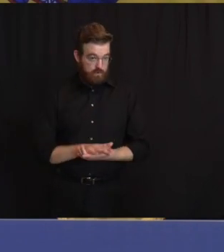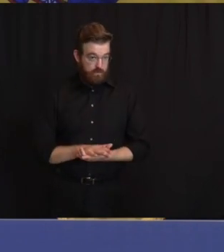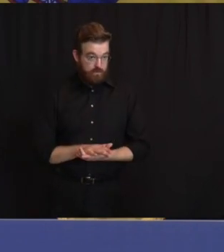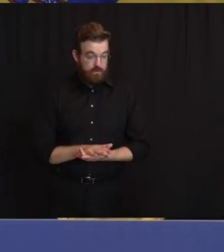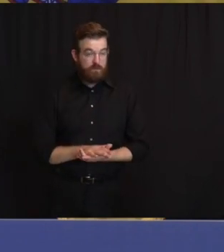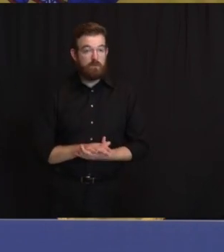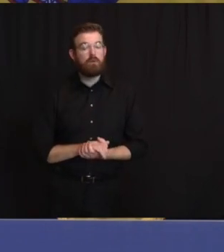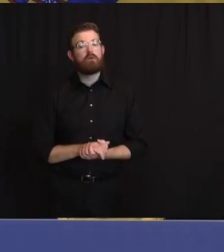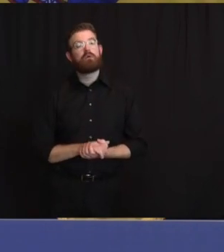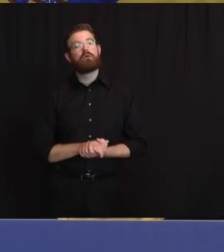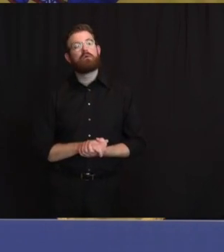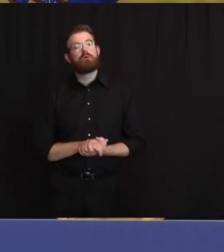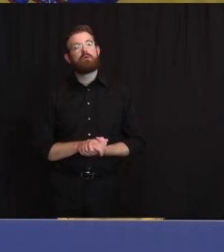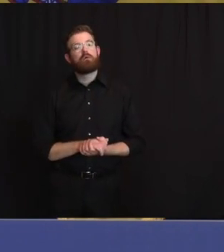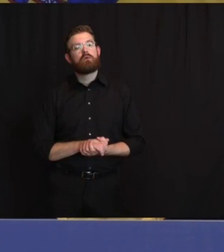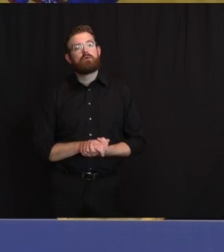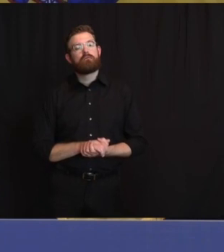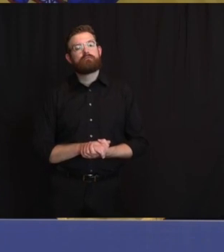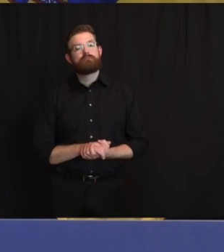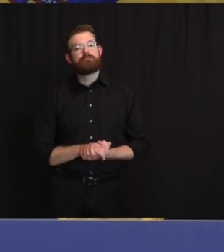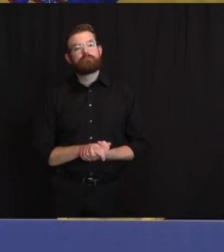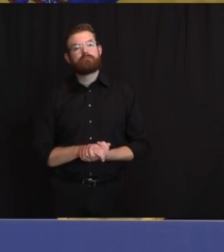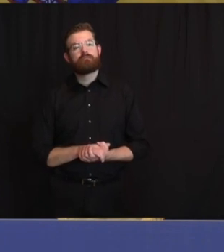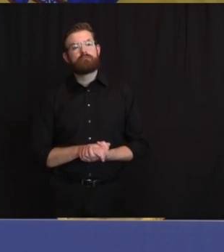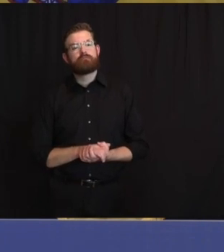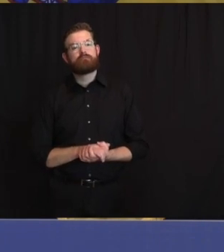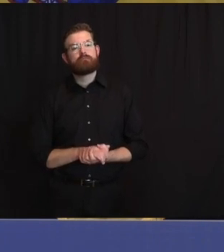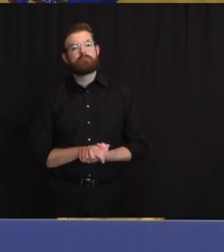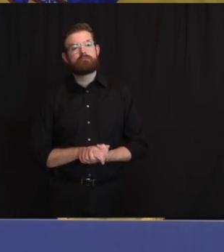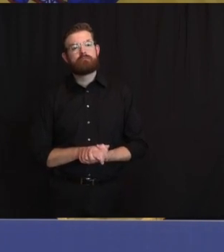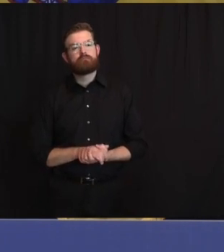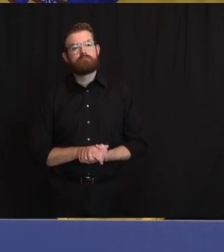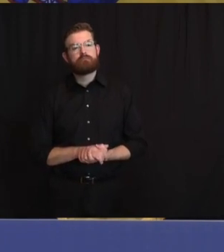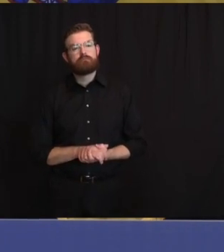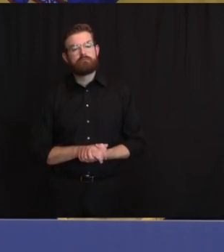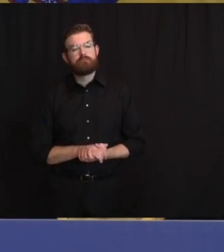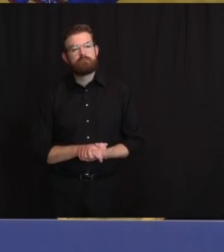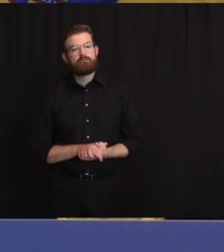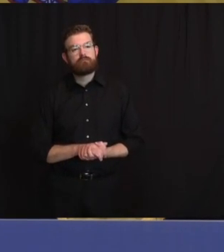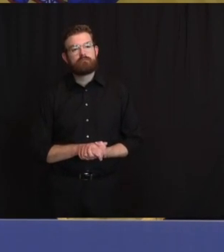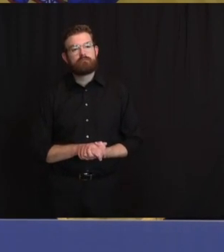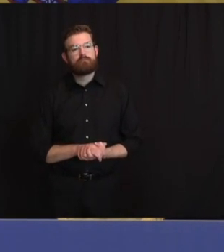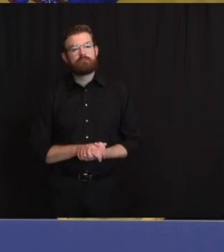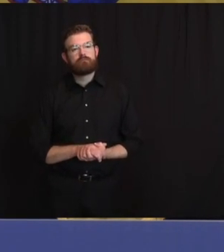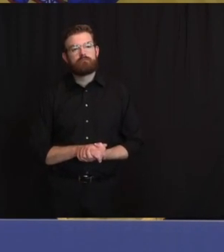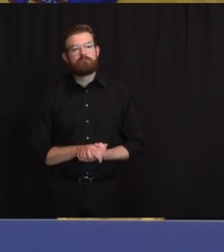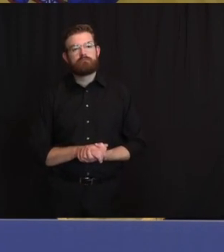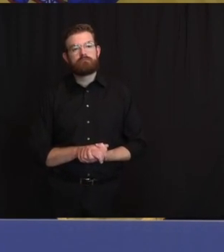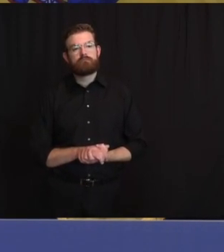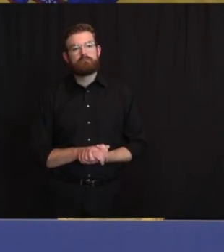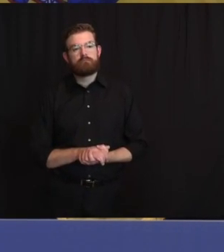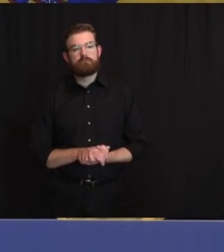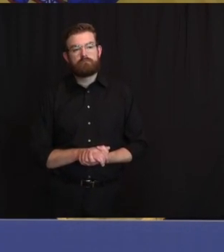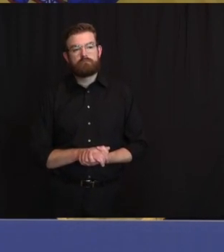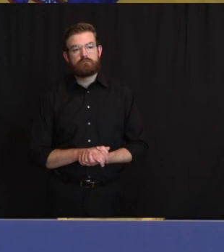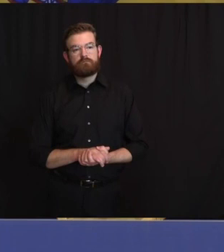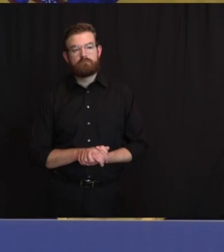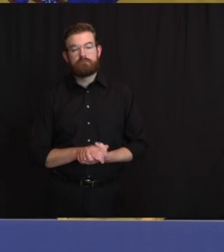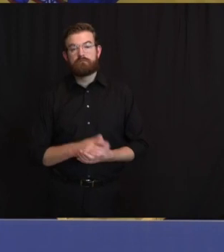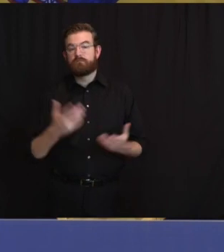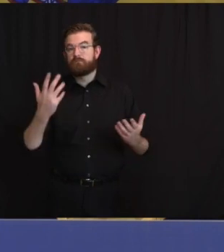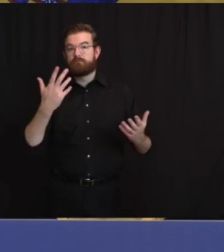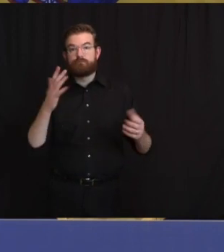given district's plan looks like, whether it's all in, whether it's hybrid, no matter what it may look like, the